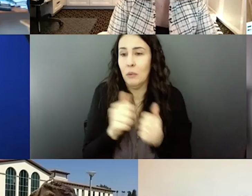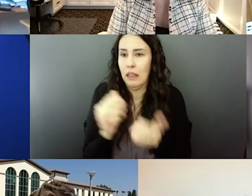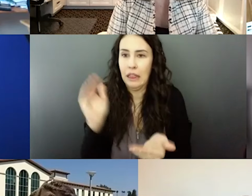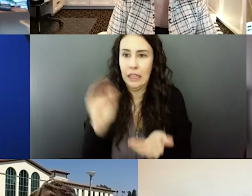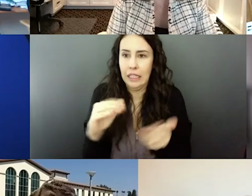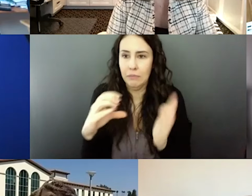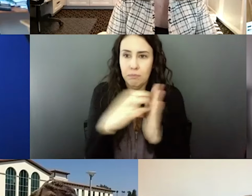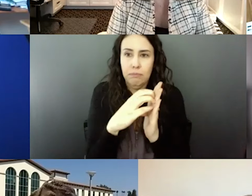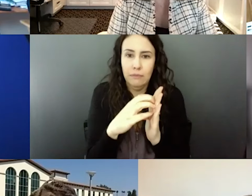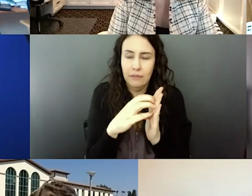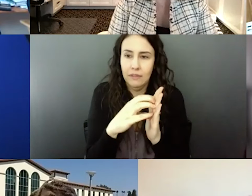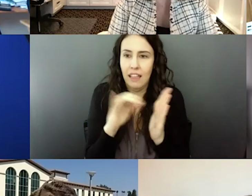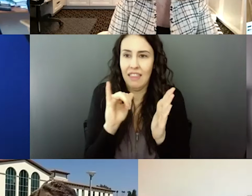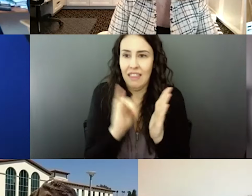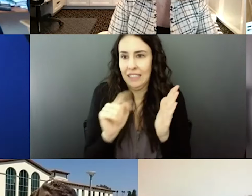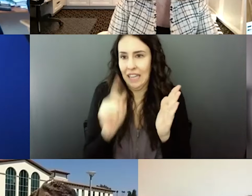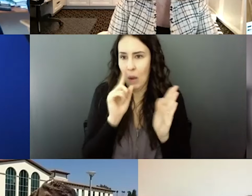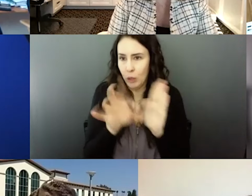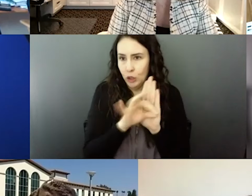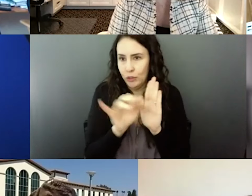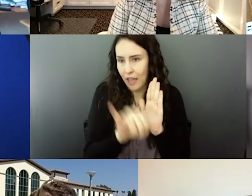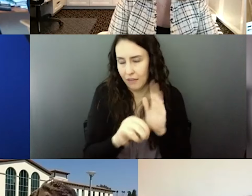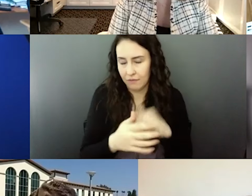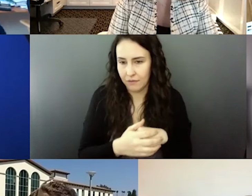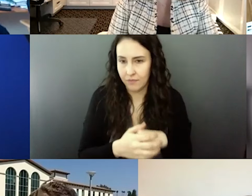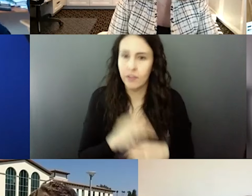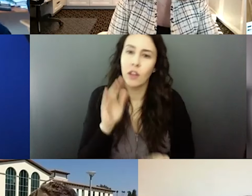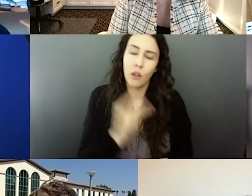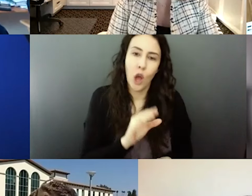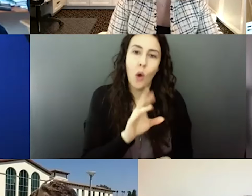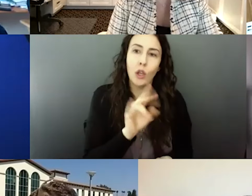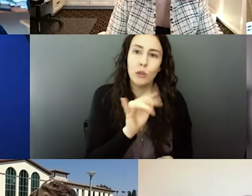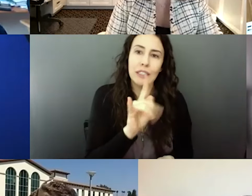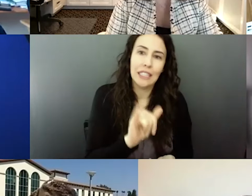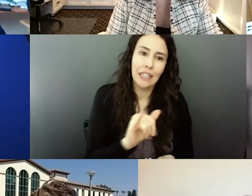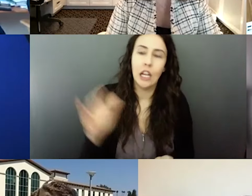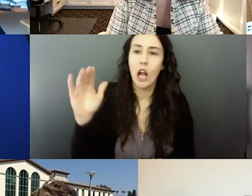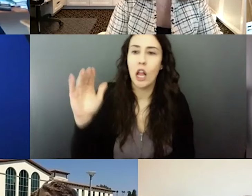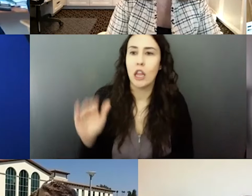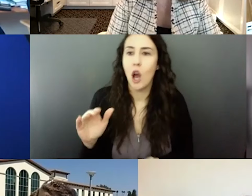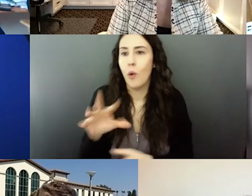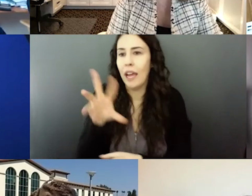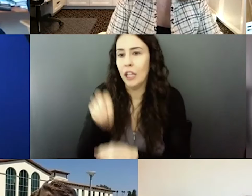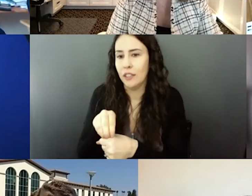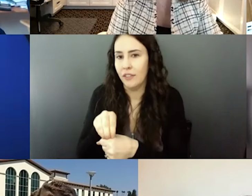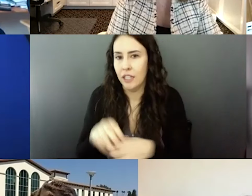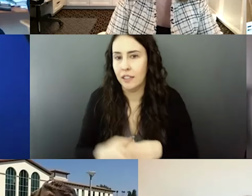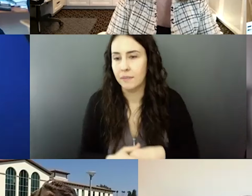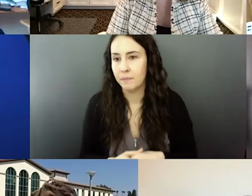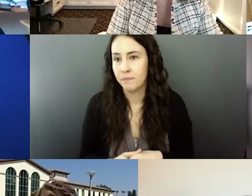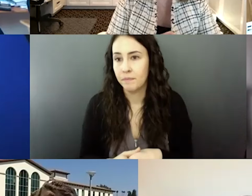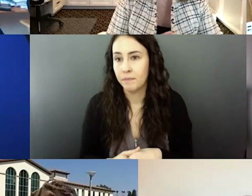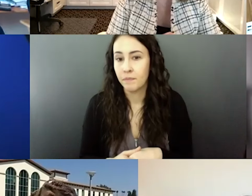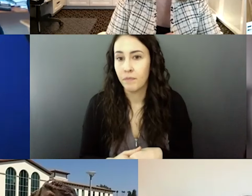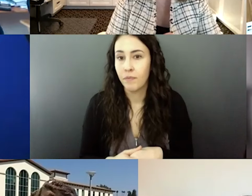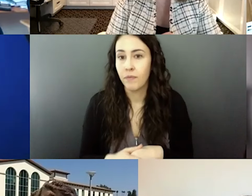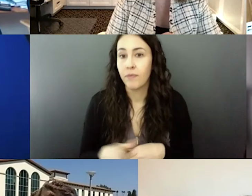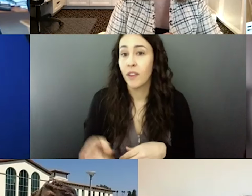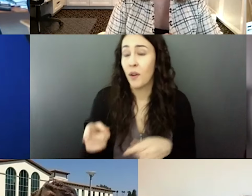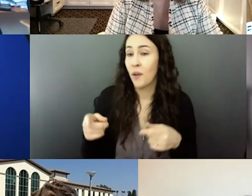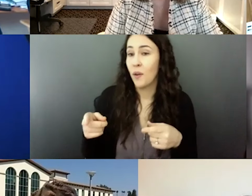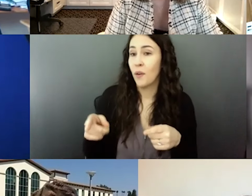with. So that's what we thought: low utility and low inclusivity. Awesome. As you were sharing, it comes back to that,